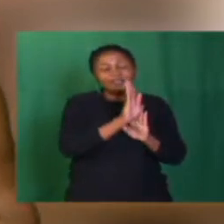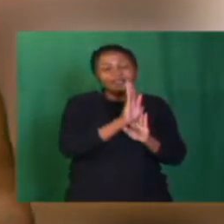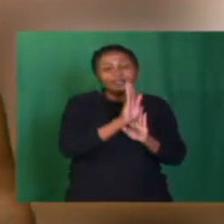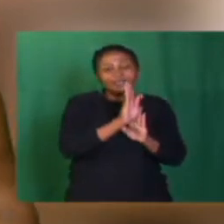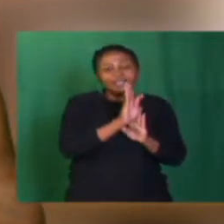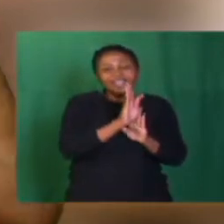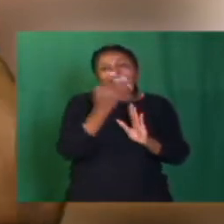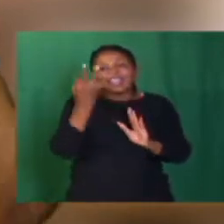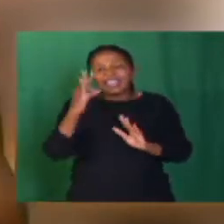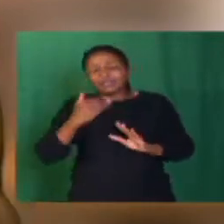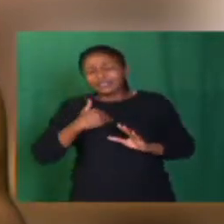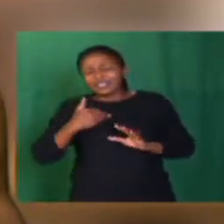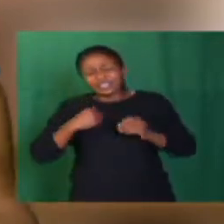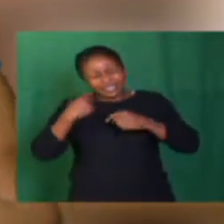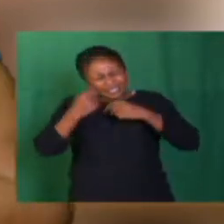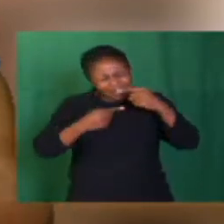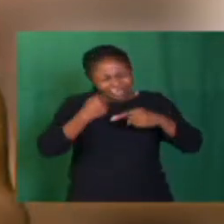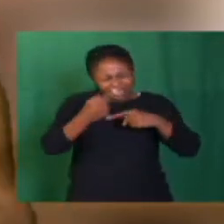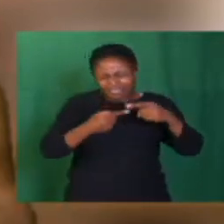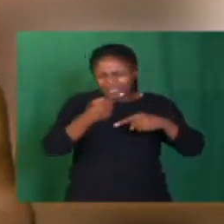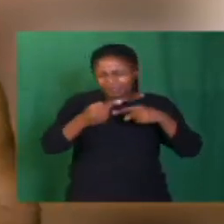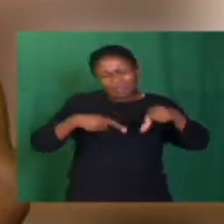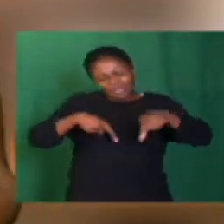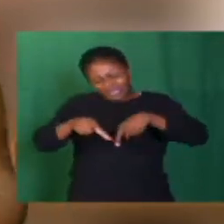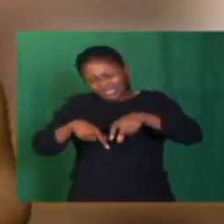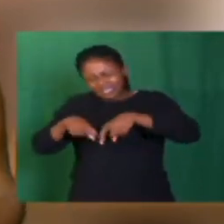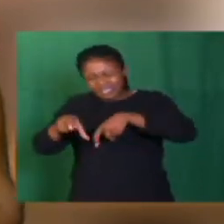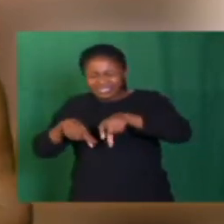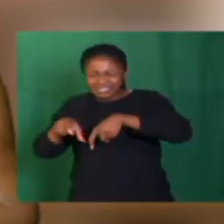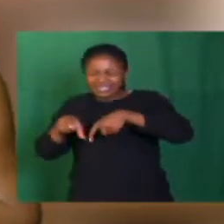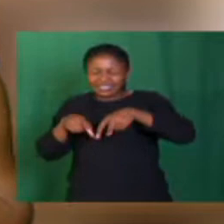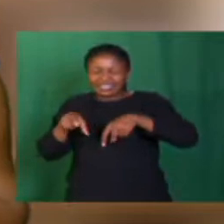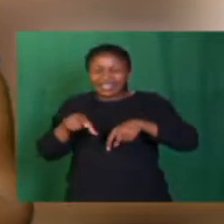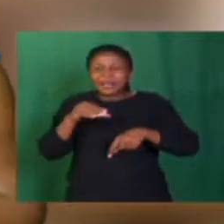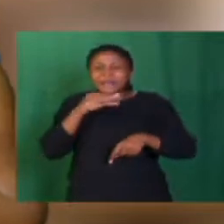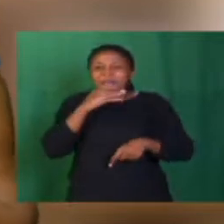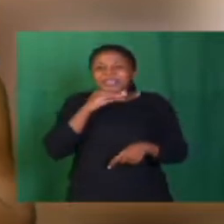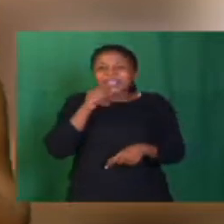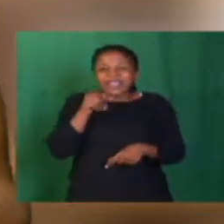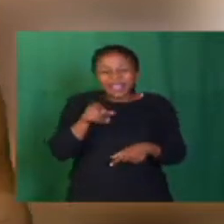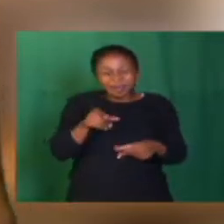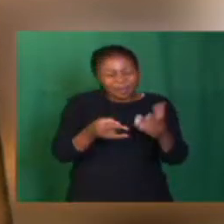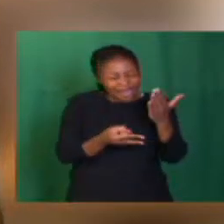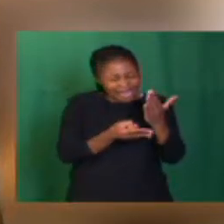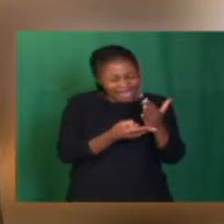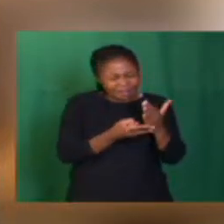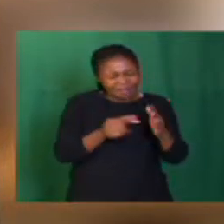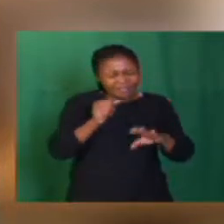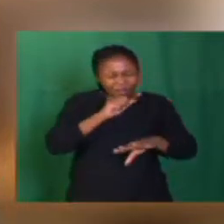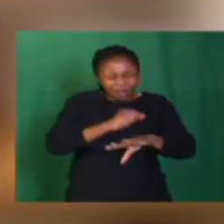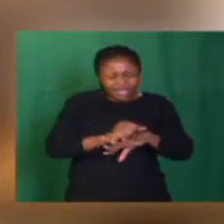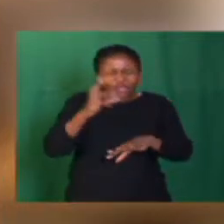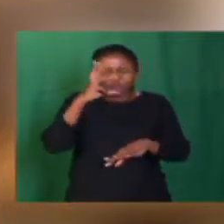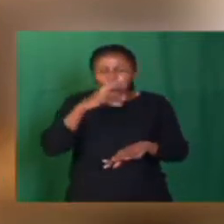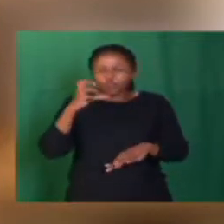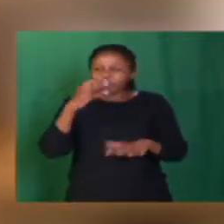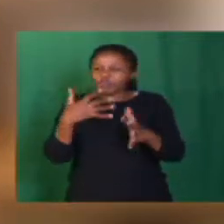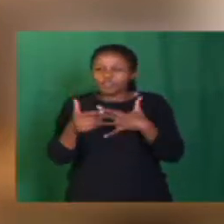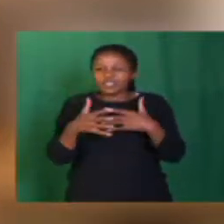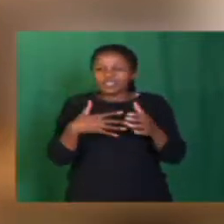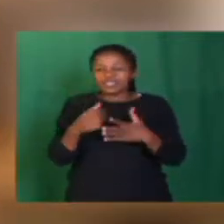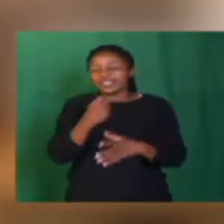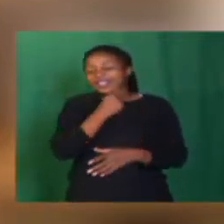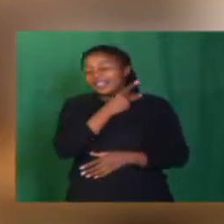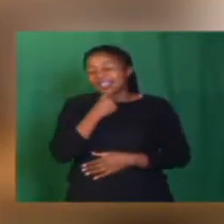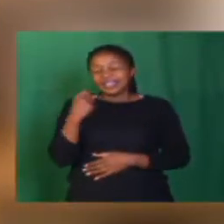the more we read, the more we listen, the more we write, we will find ourselves being fluent in whatsoever it is that we speak. Thank